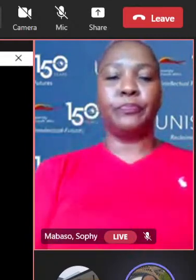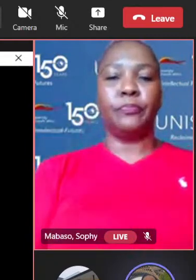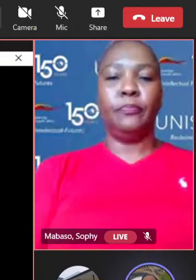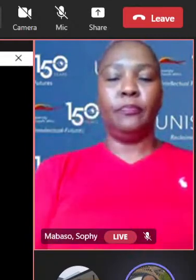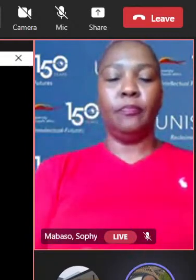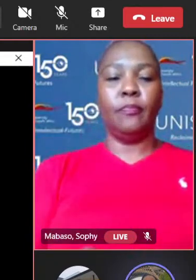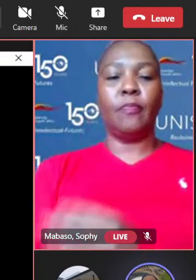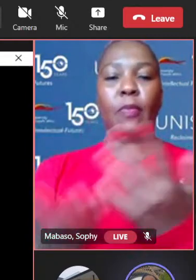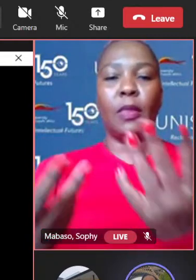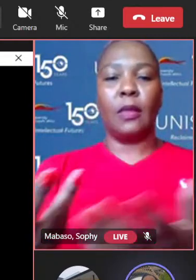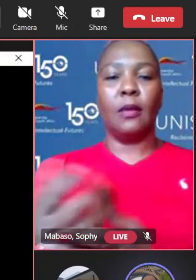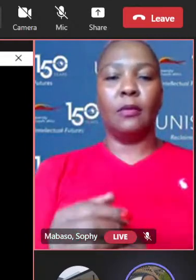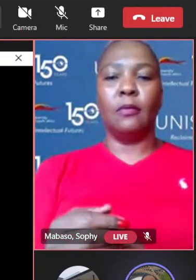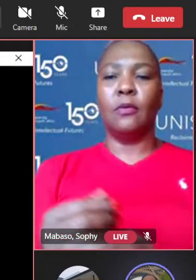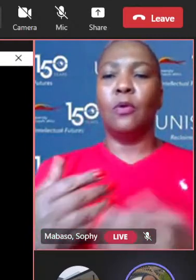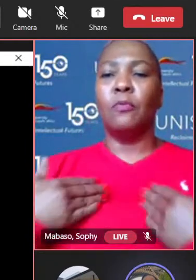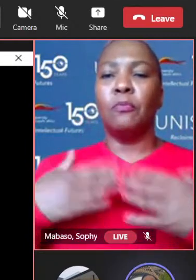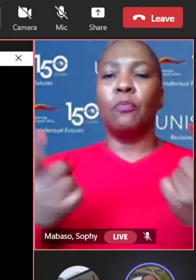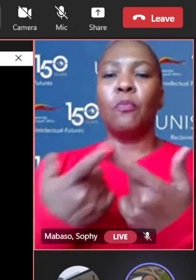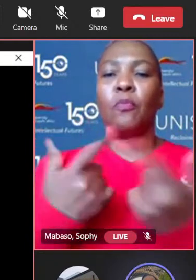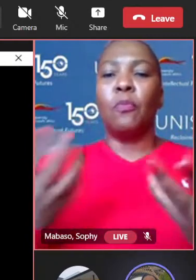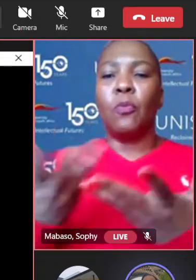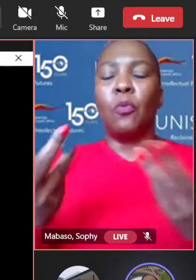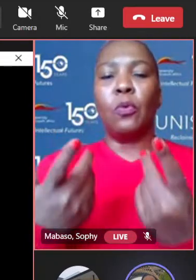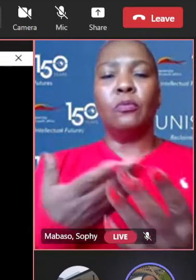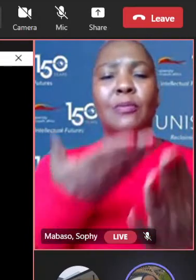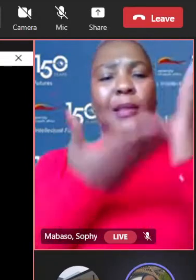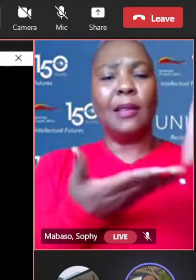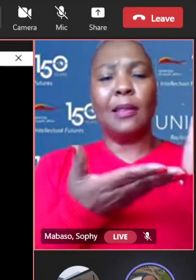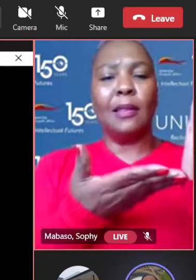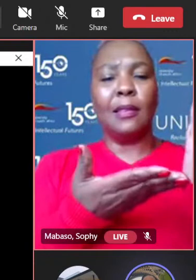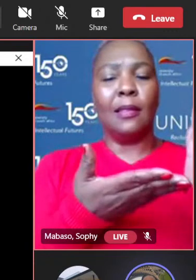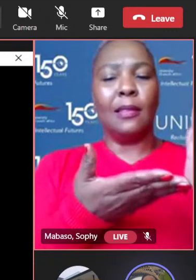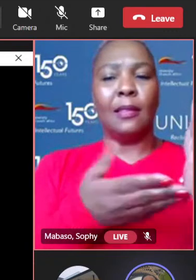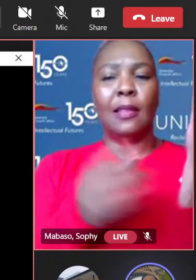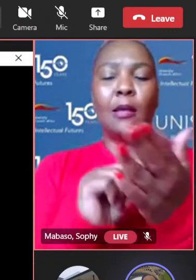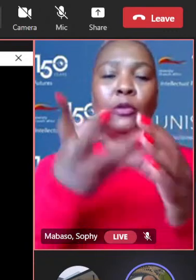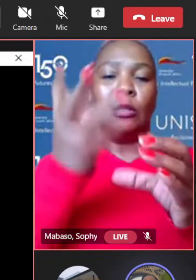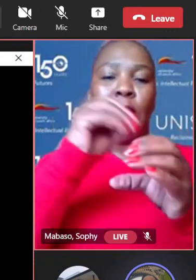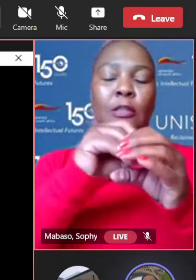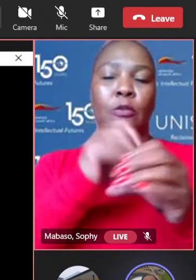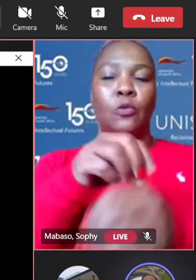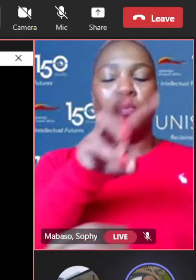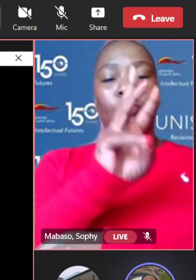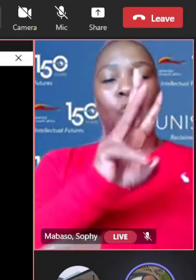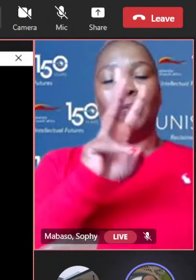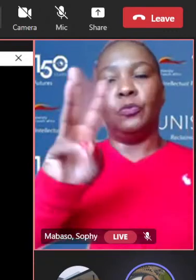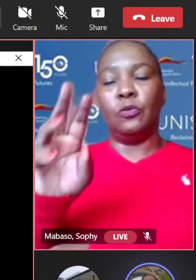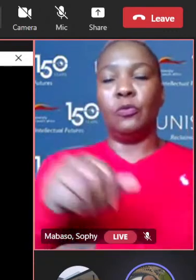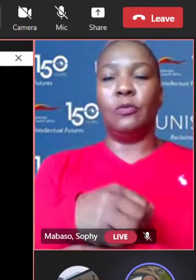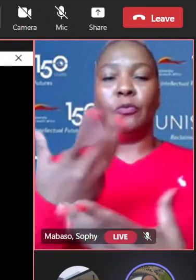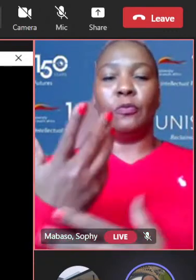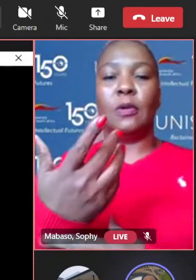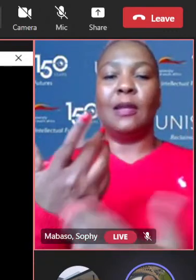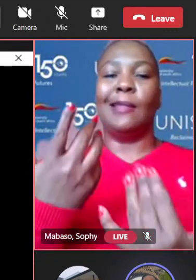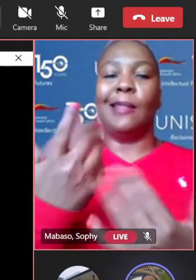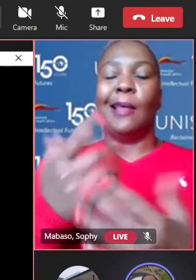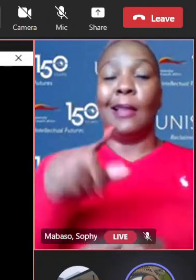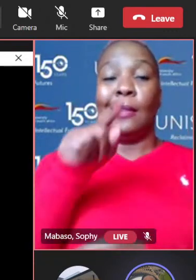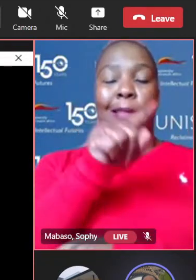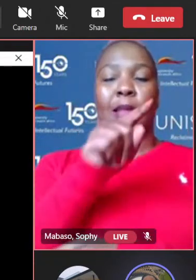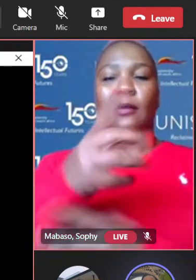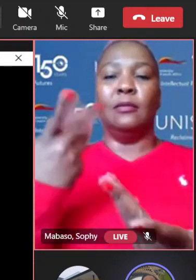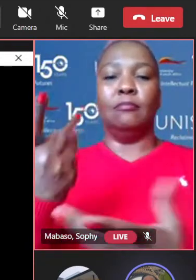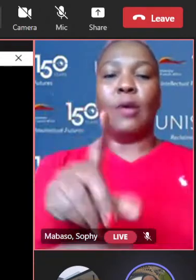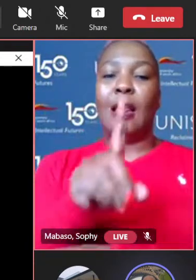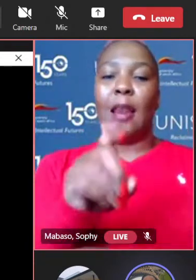Where do you then begin in all of this? You have to log in into the university website, And then on the university website, then you just click